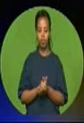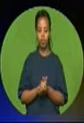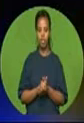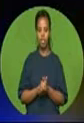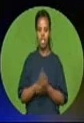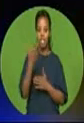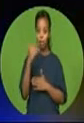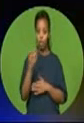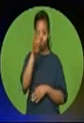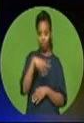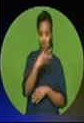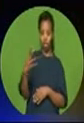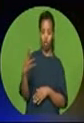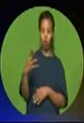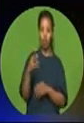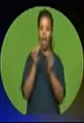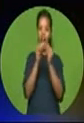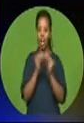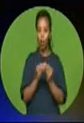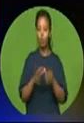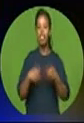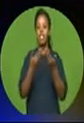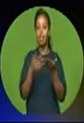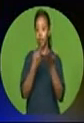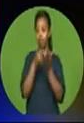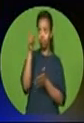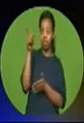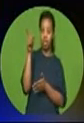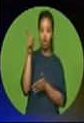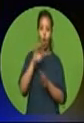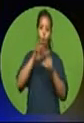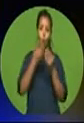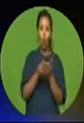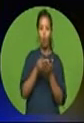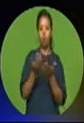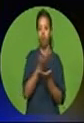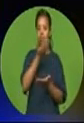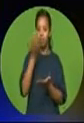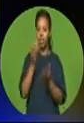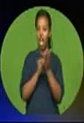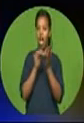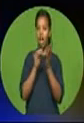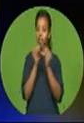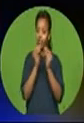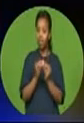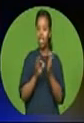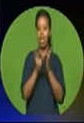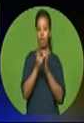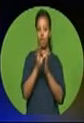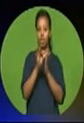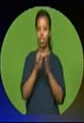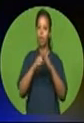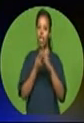In the partial chart of account given here, all asset account numbers begin with